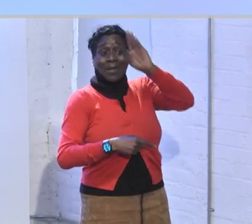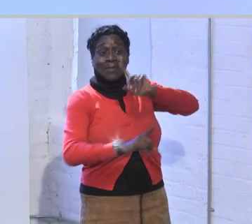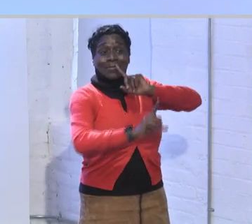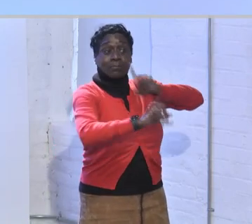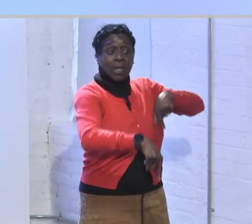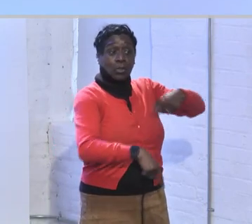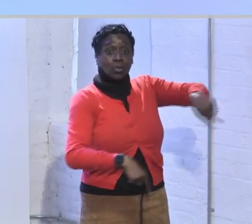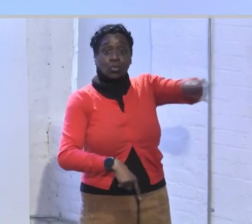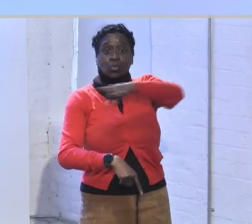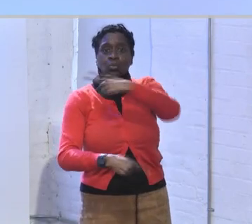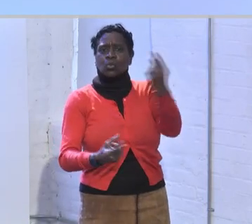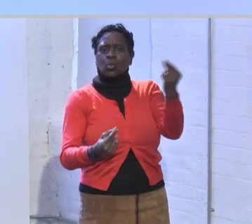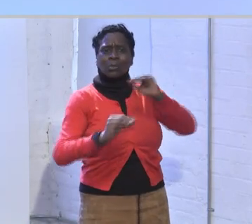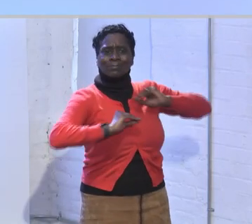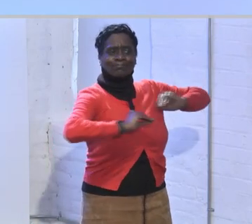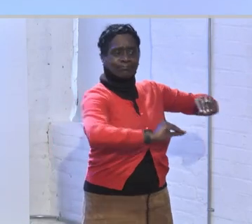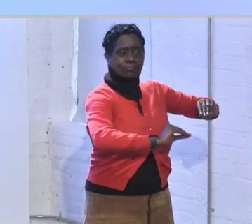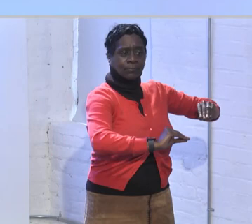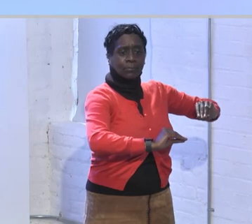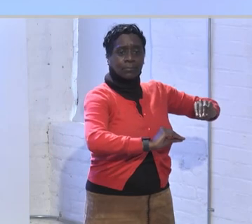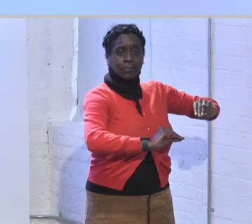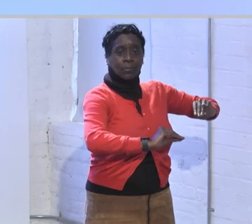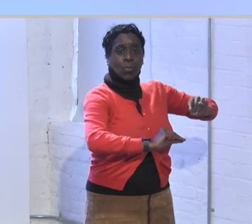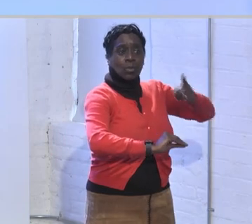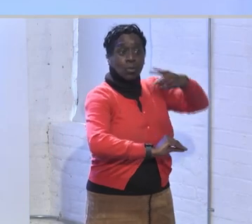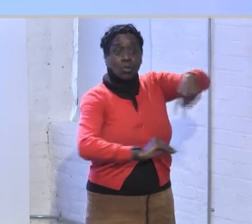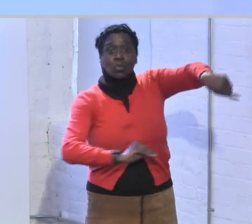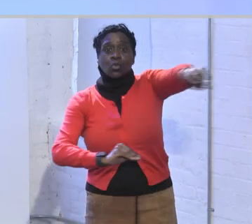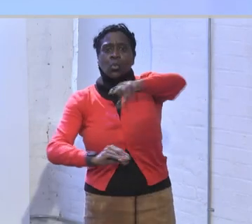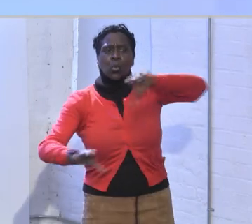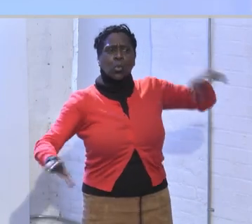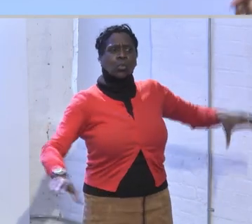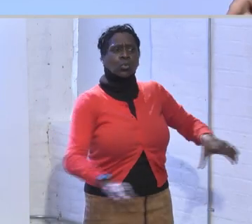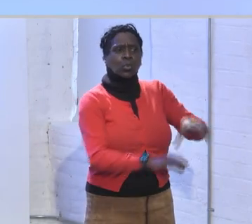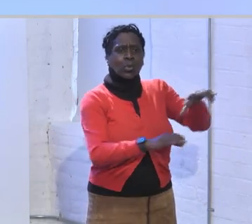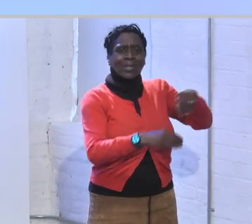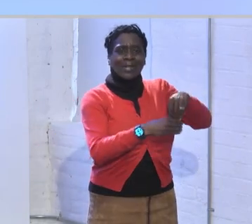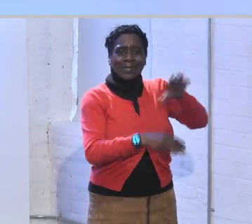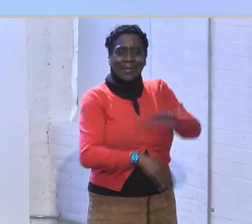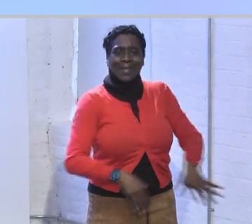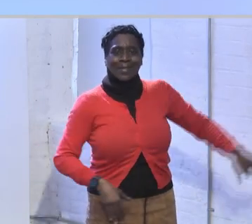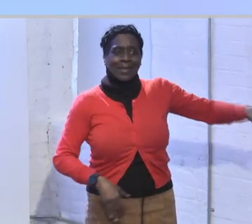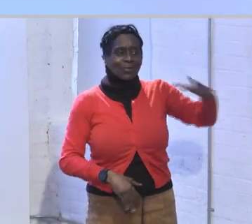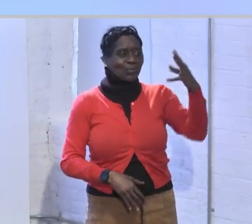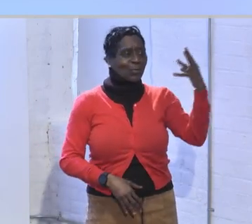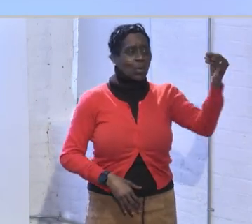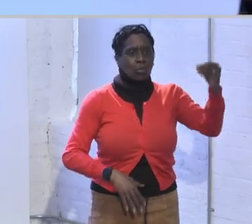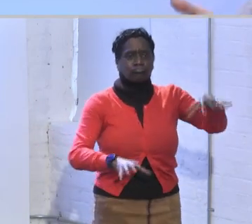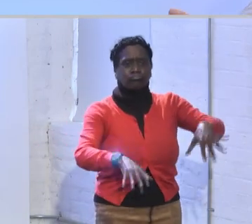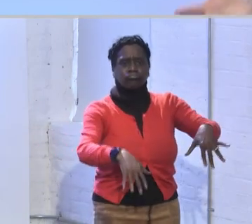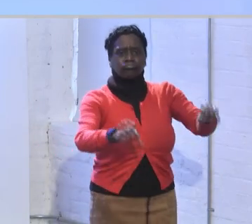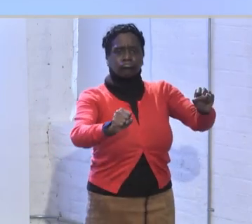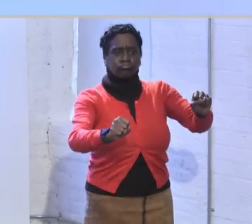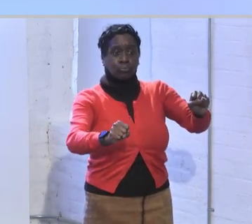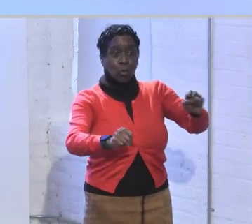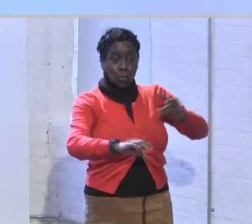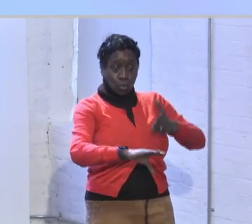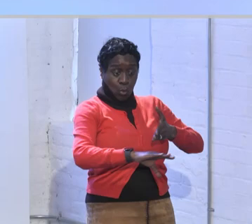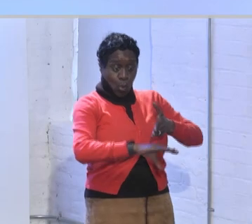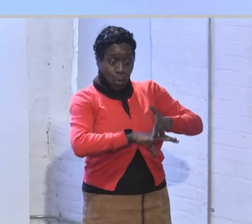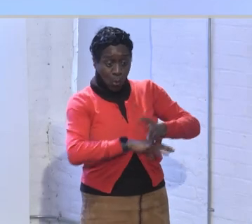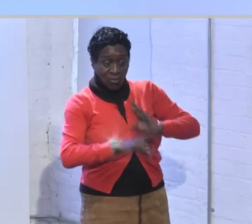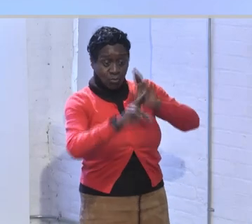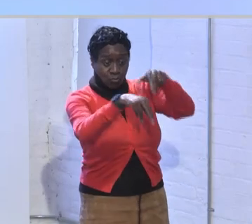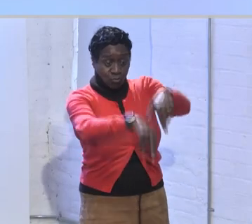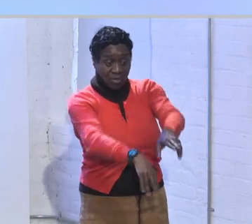commandeth you to teach, that ye might do them in the land whither ye go to possess it. When you go over the Jordan River, you're